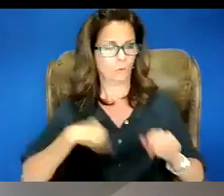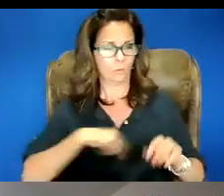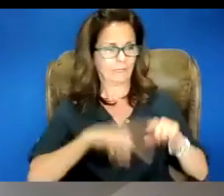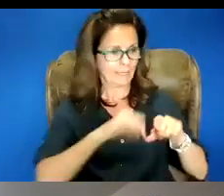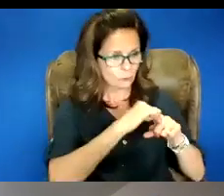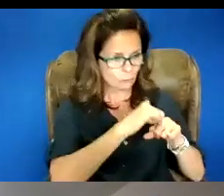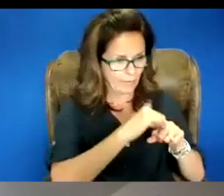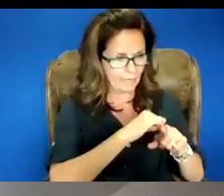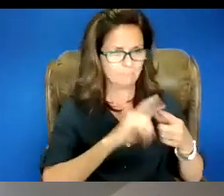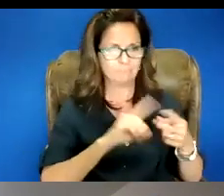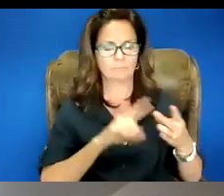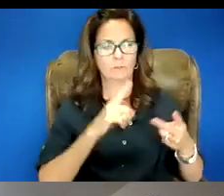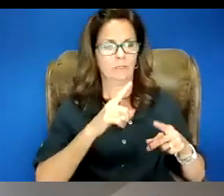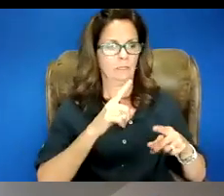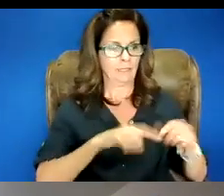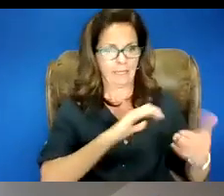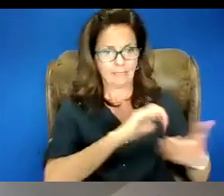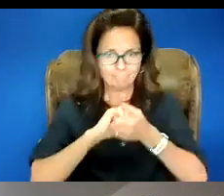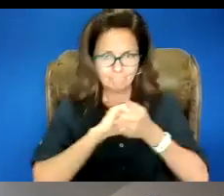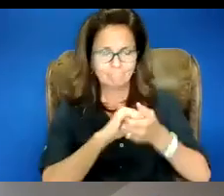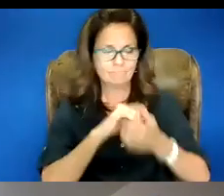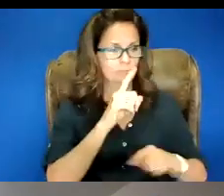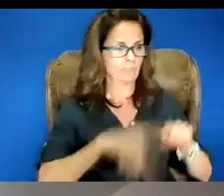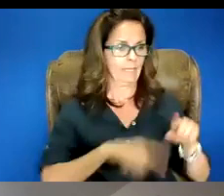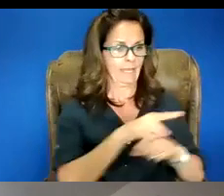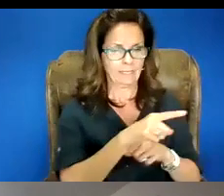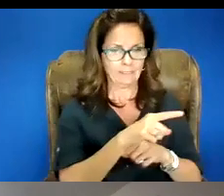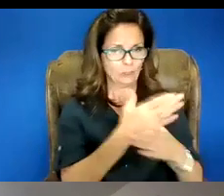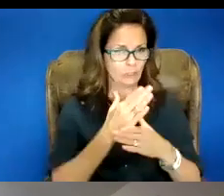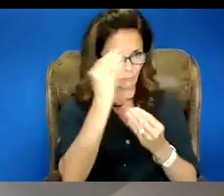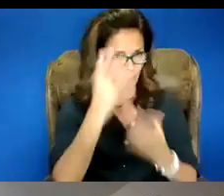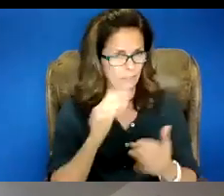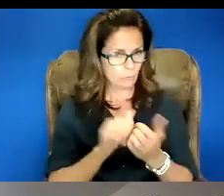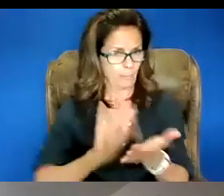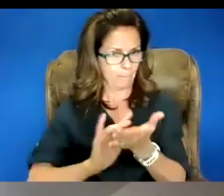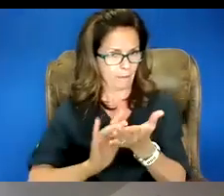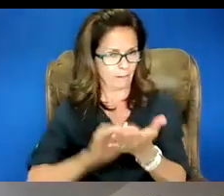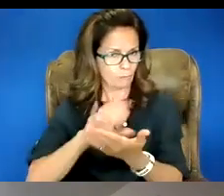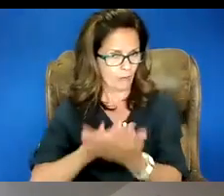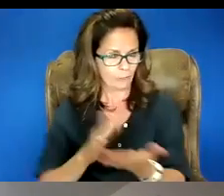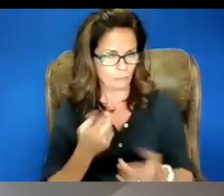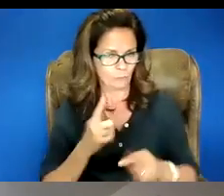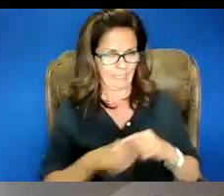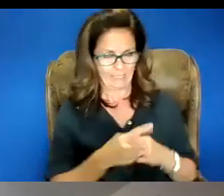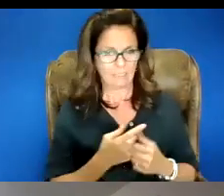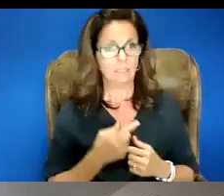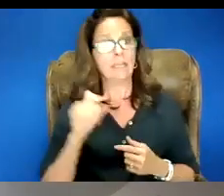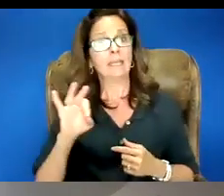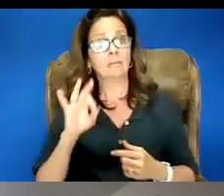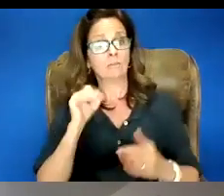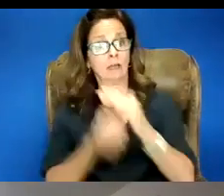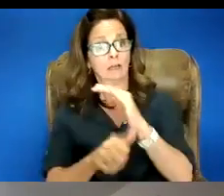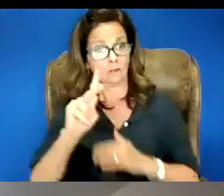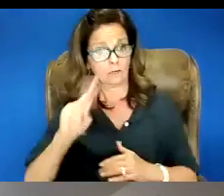share information in the medical record as we can with, say, if you're in Kaiser, that's all built